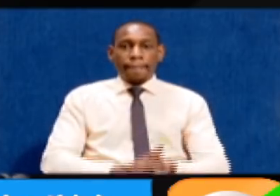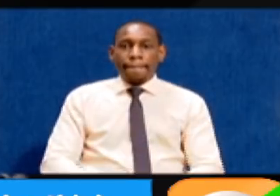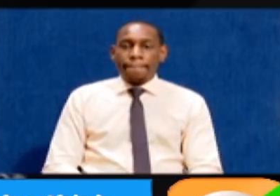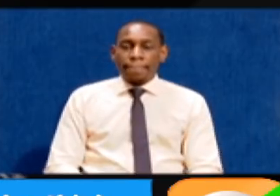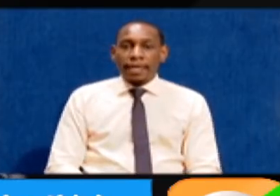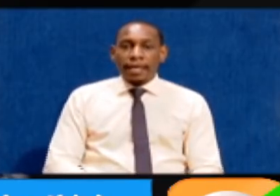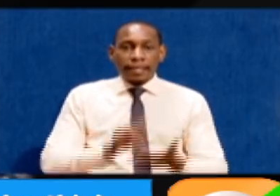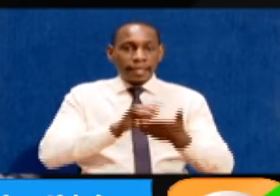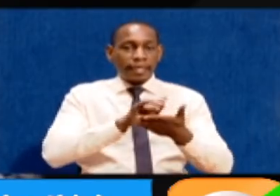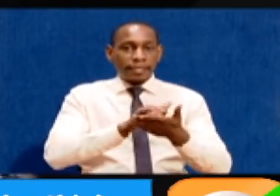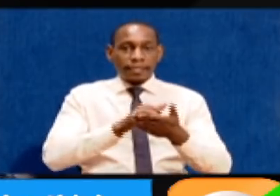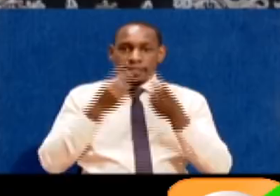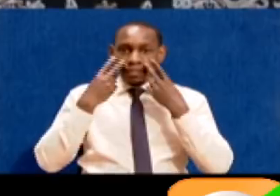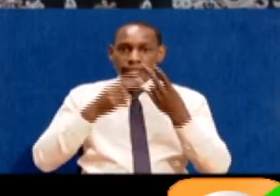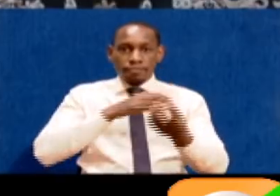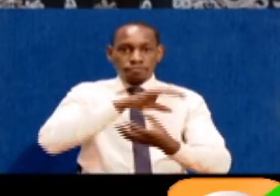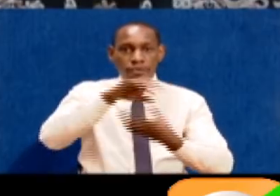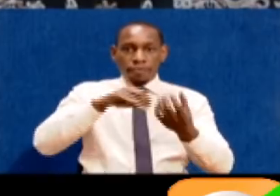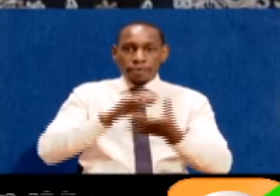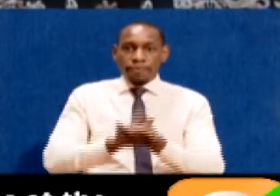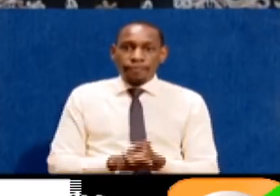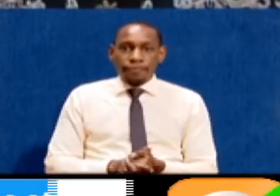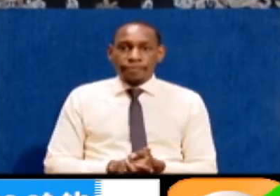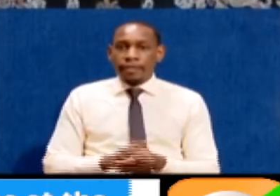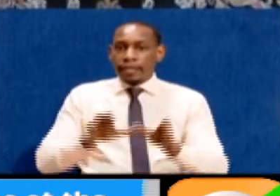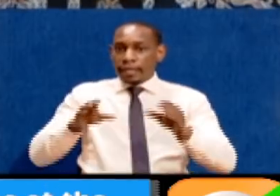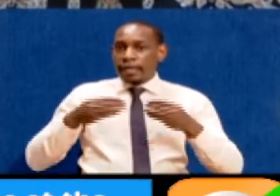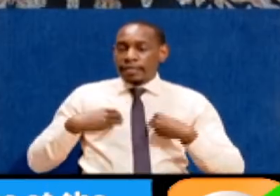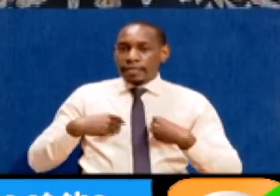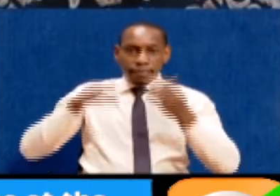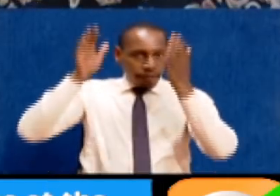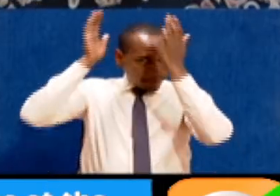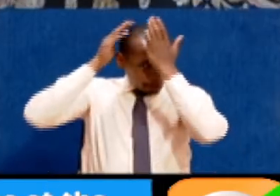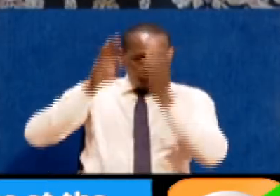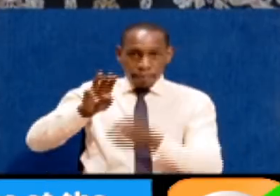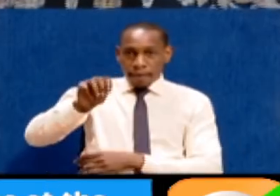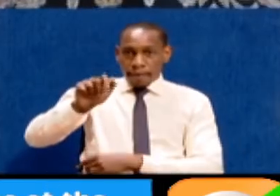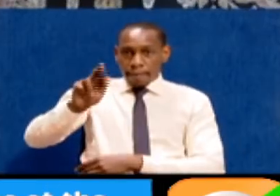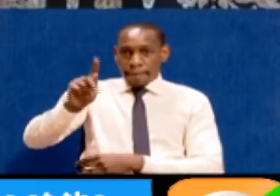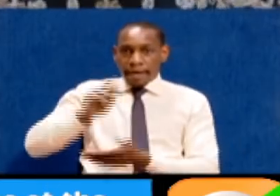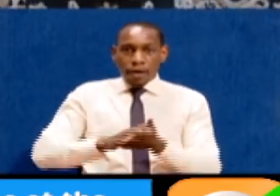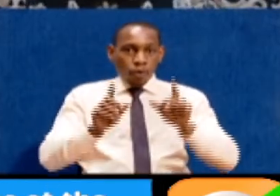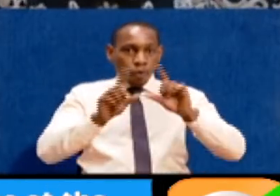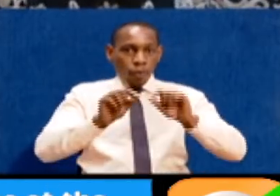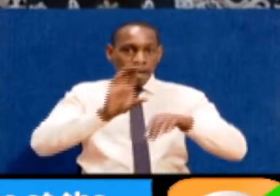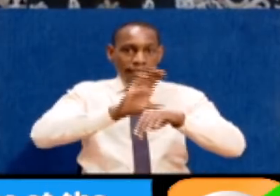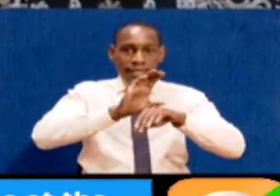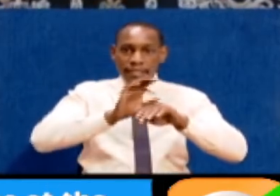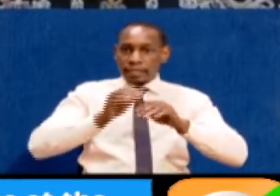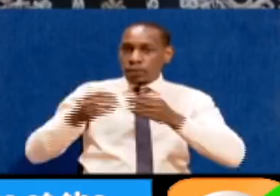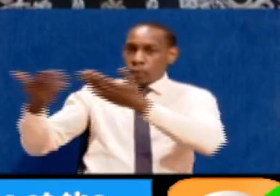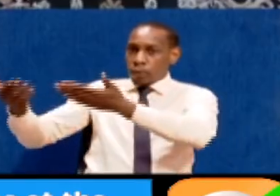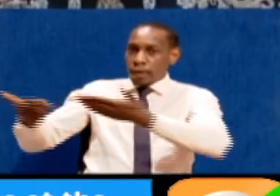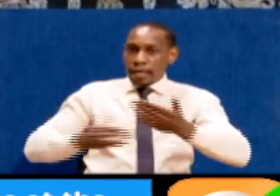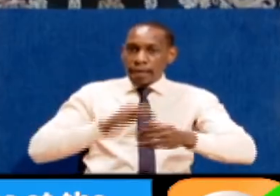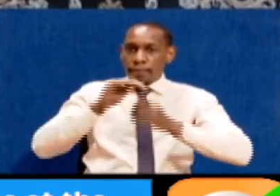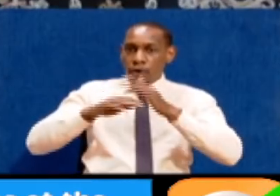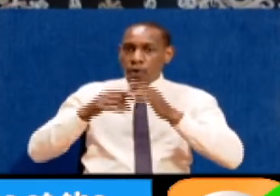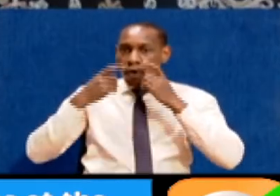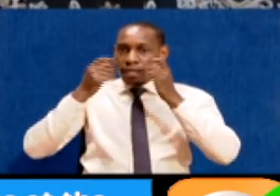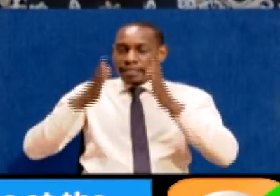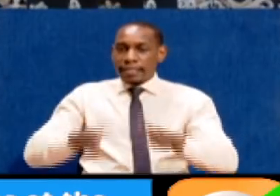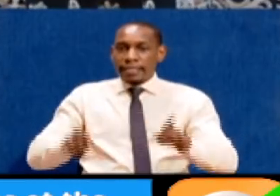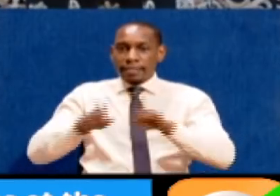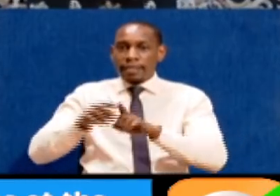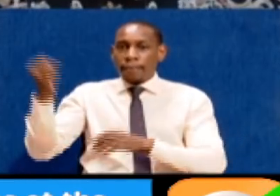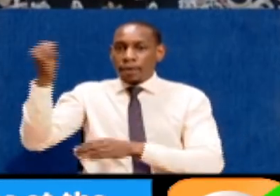congregation, so that we don't see these girls. Let me allow Bishop Kariuki to also weigh in on that. Bishop Kariuki, you spoke about the church as open to all sinners, even